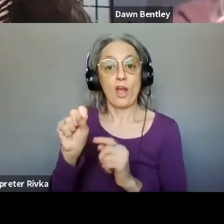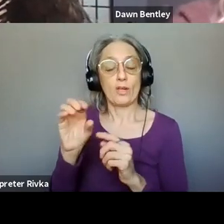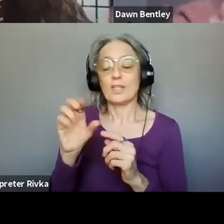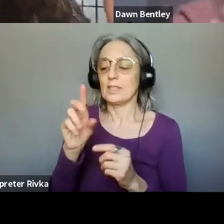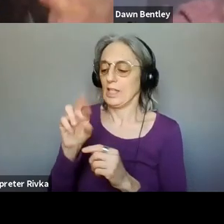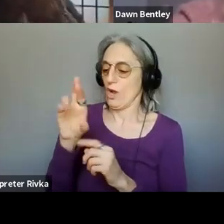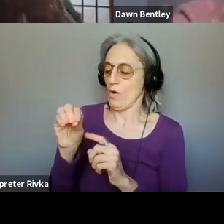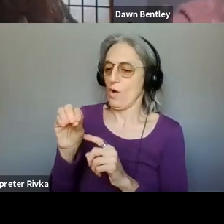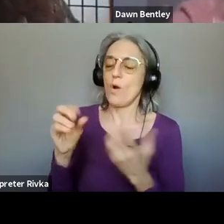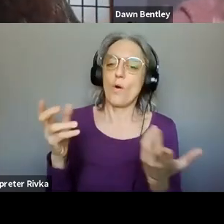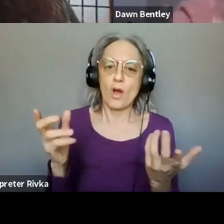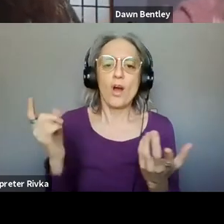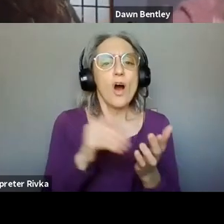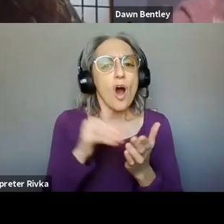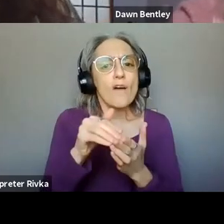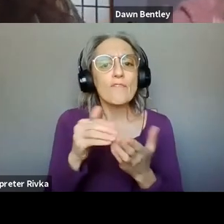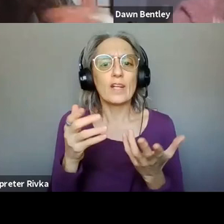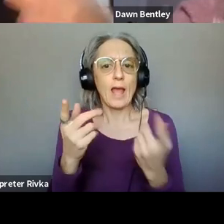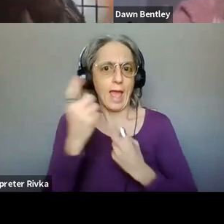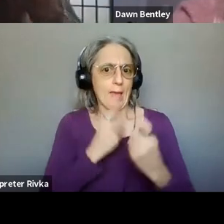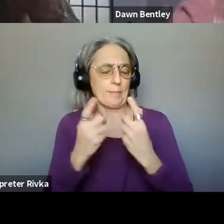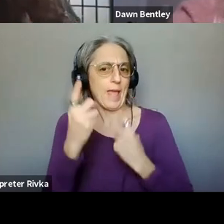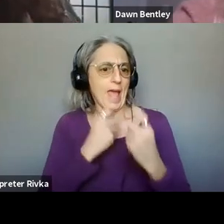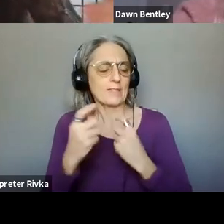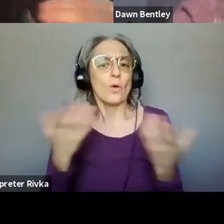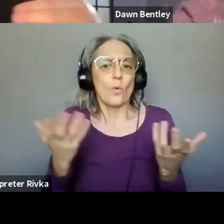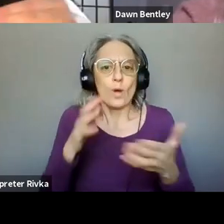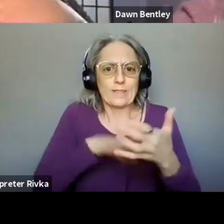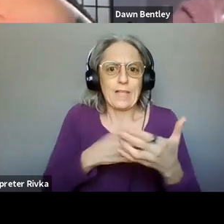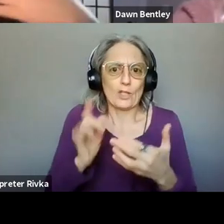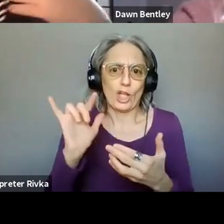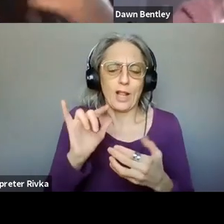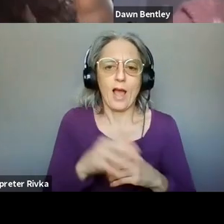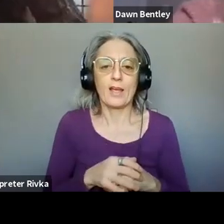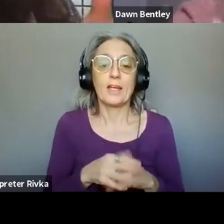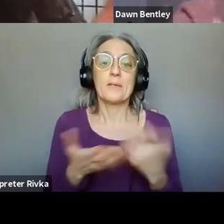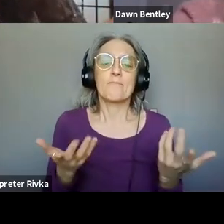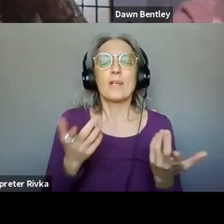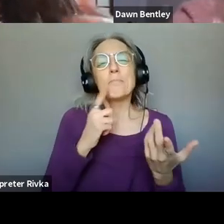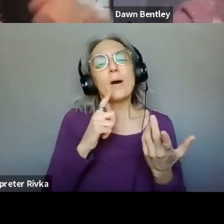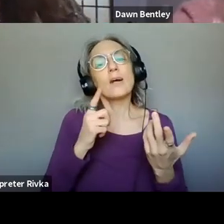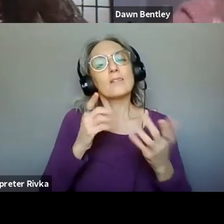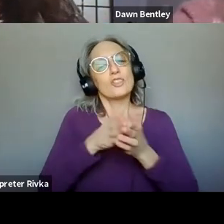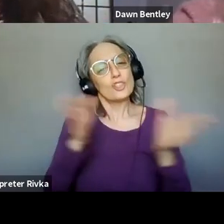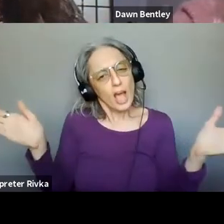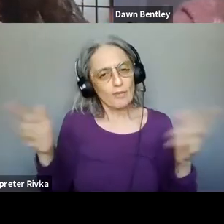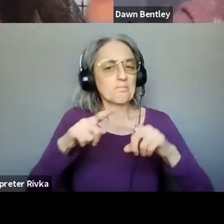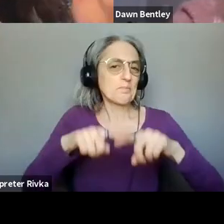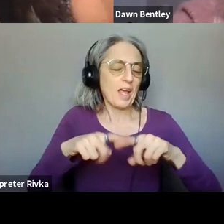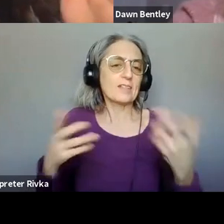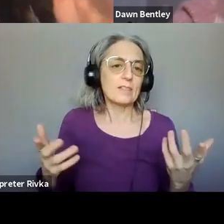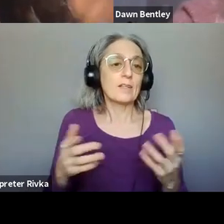like for that. So it depends on court schedules, obviously, but we tend to say that from the time that you file, you can look